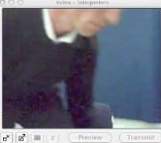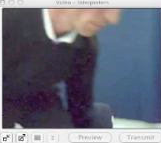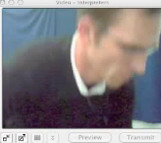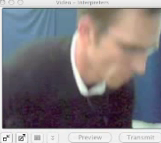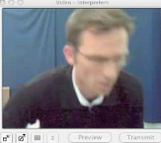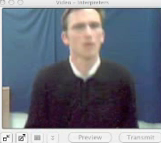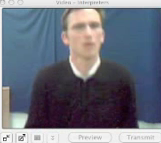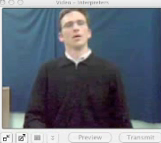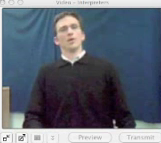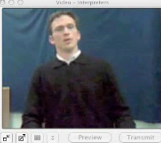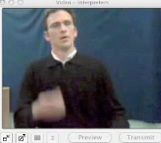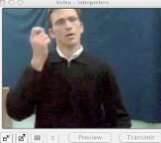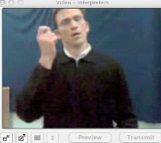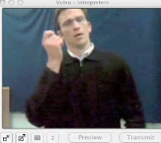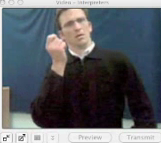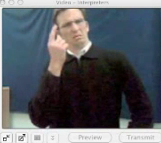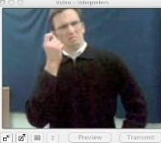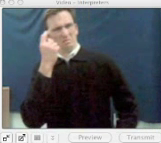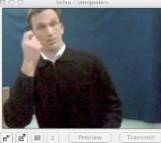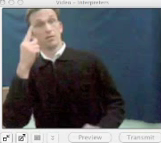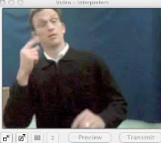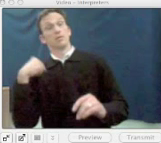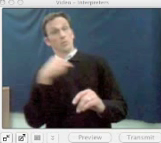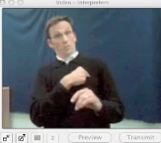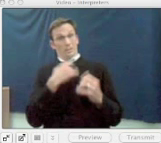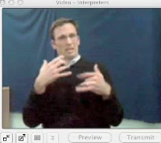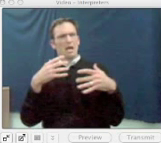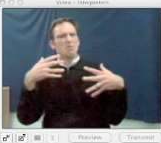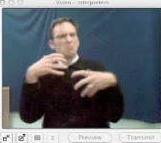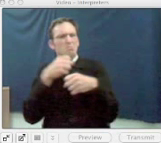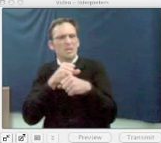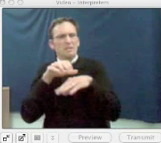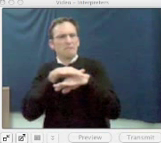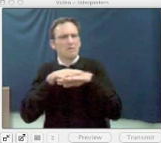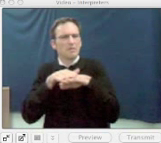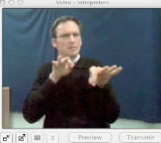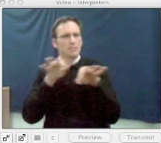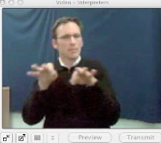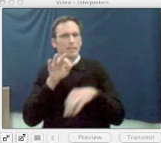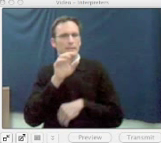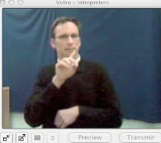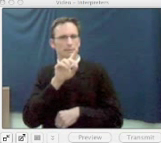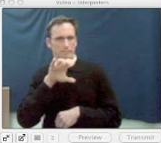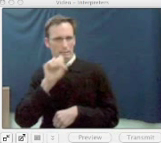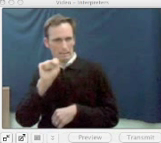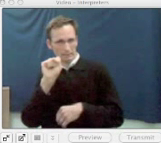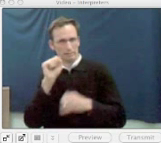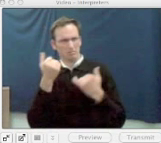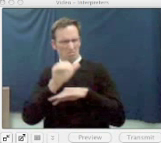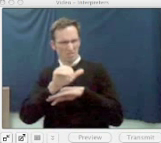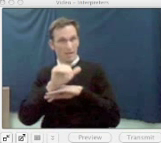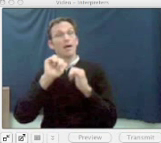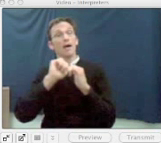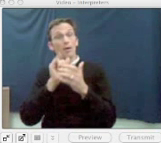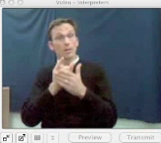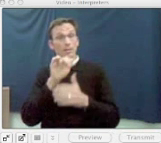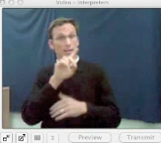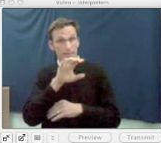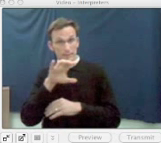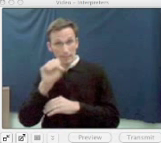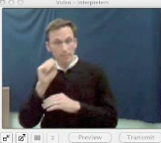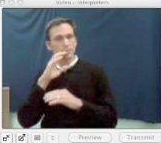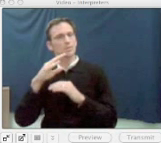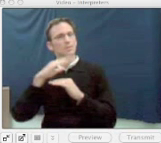sort of the downside of giving you a brief overview of what DCS is and how it scaffolds and supports a